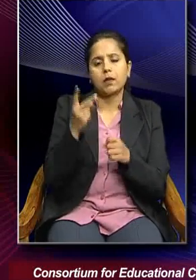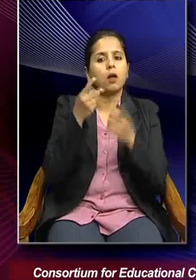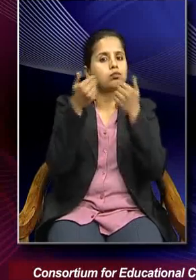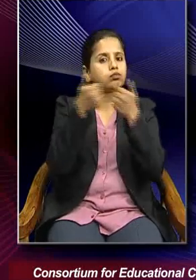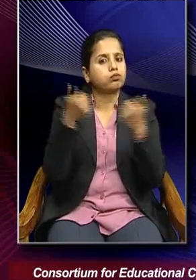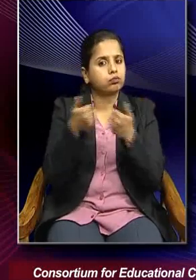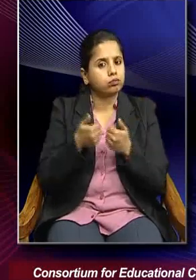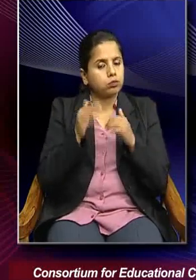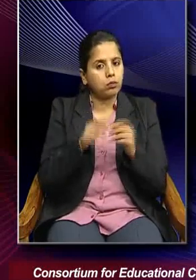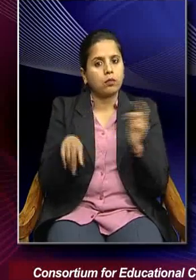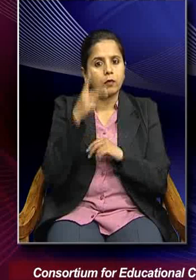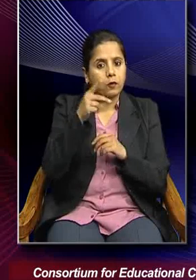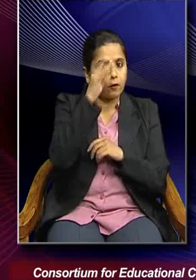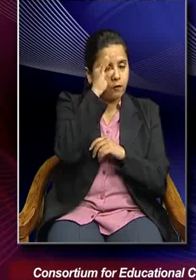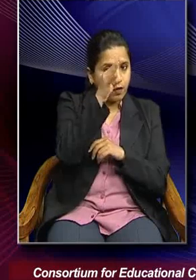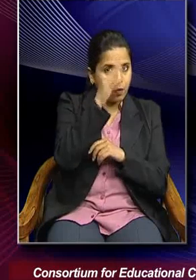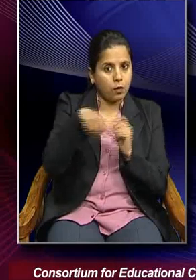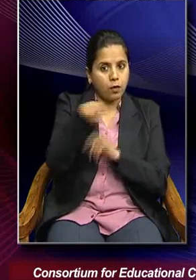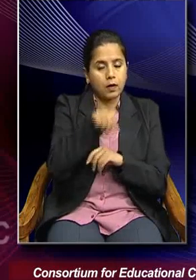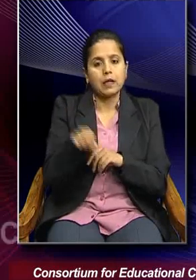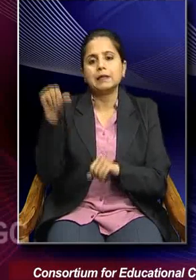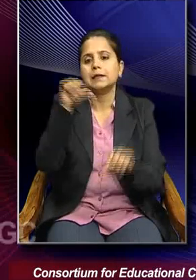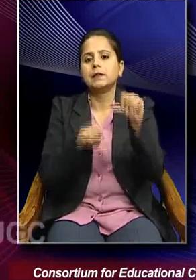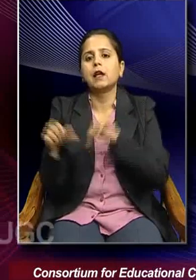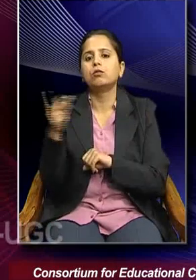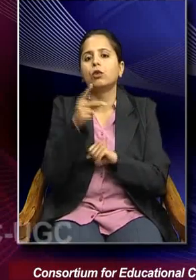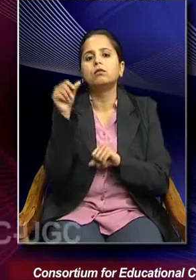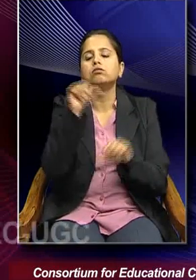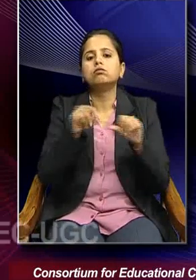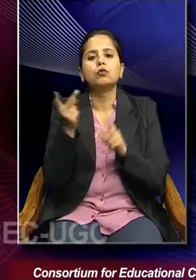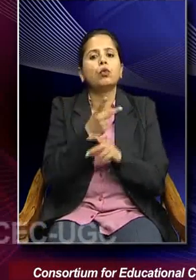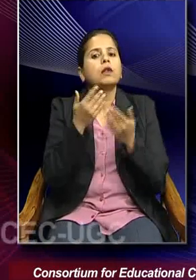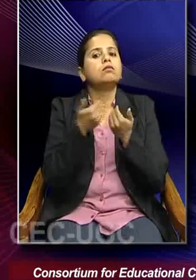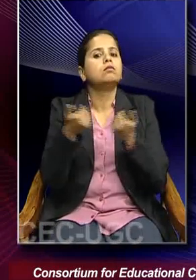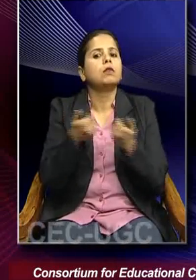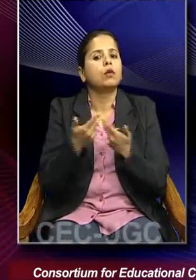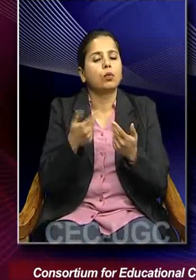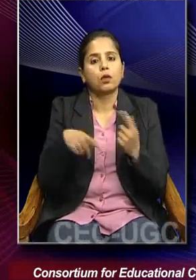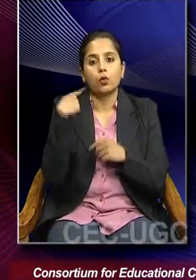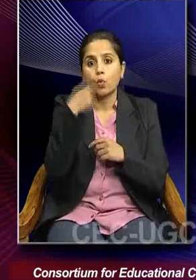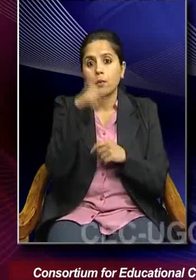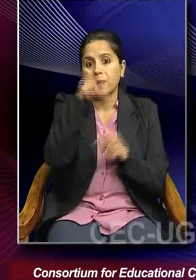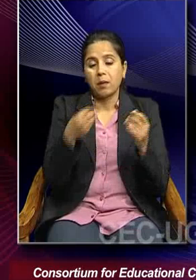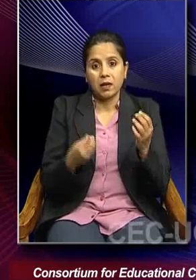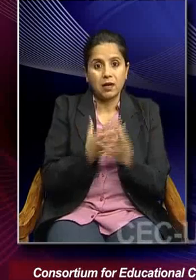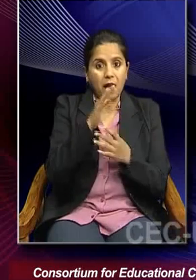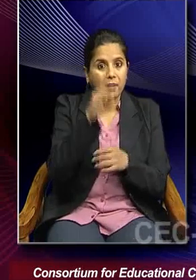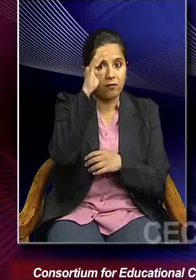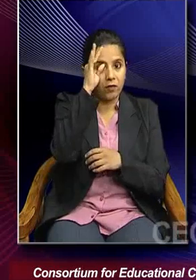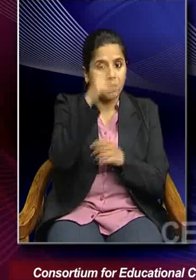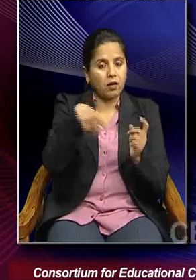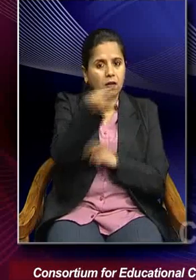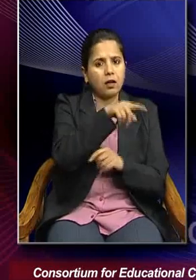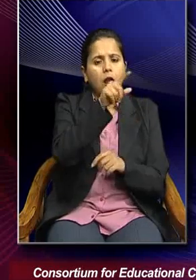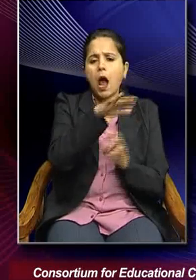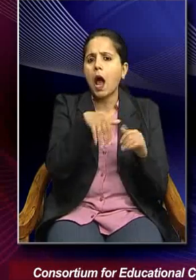distinctions here between philosophy and science, because those who are beginners in philosophy, how